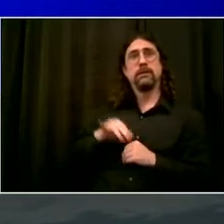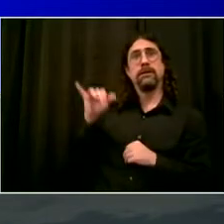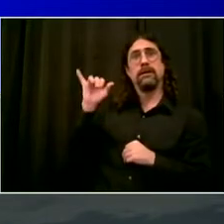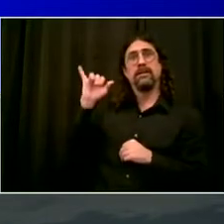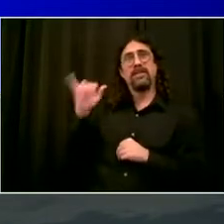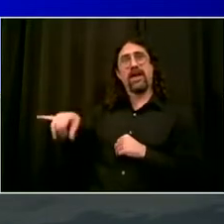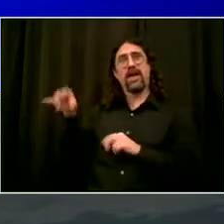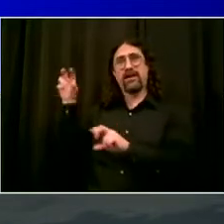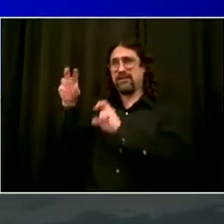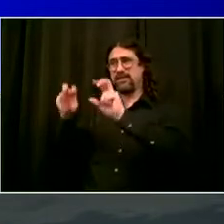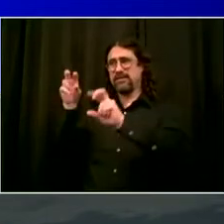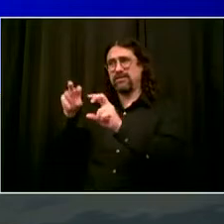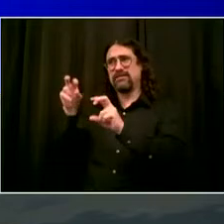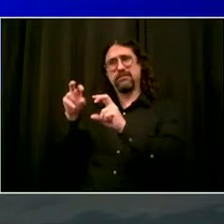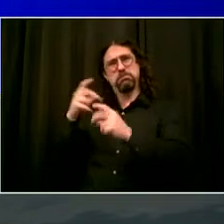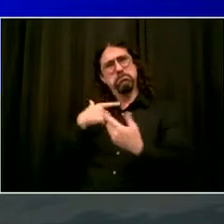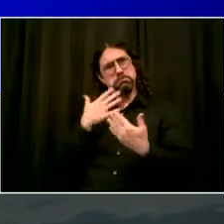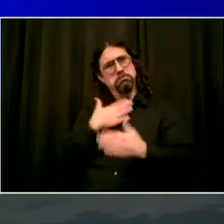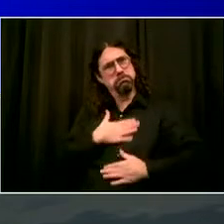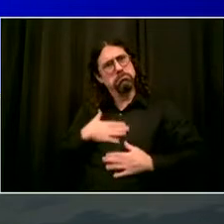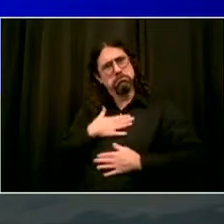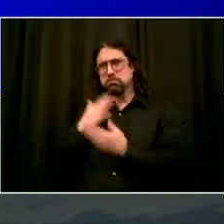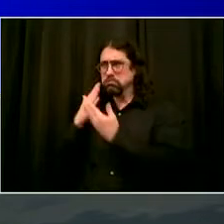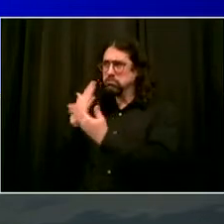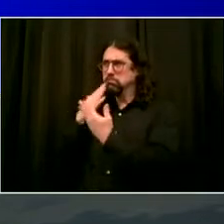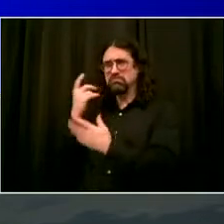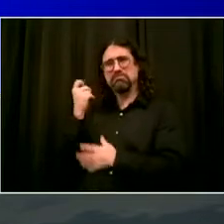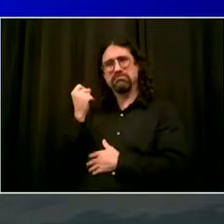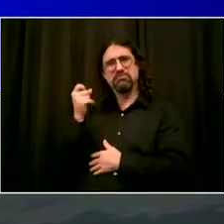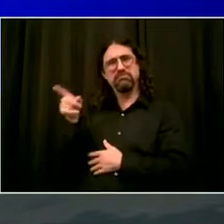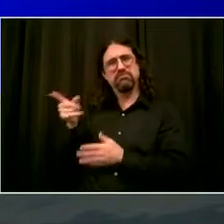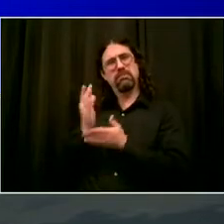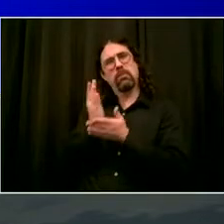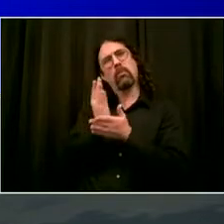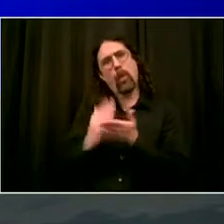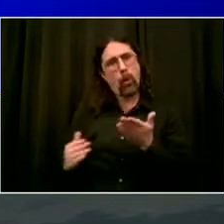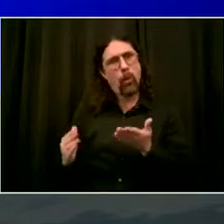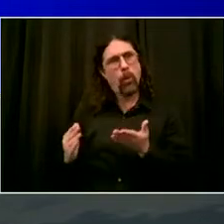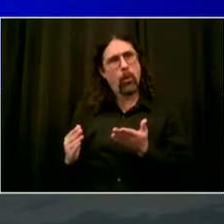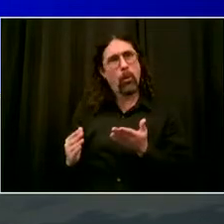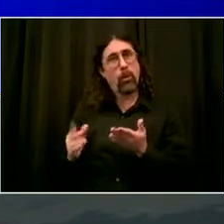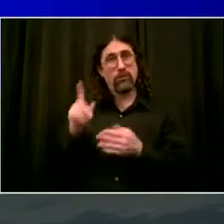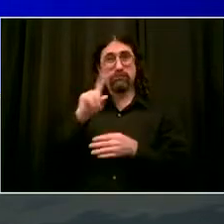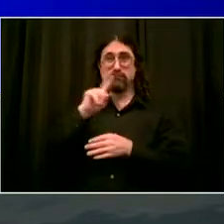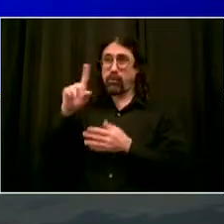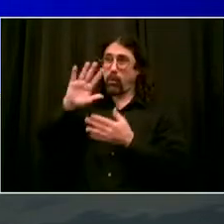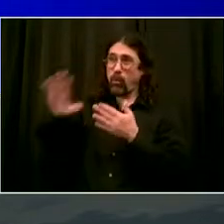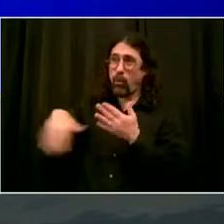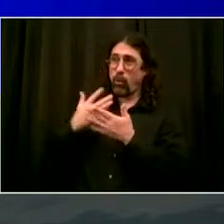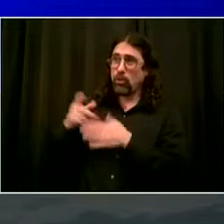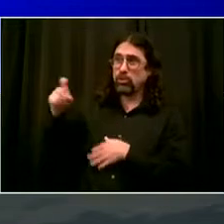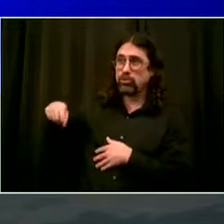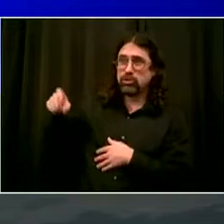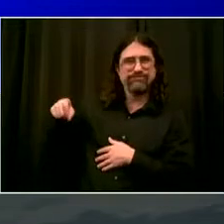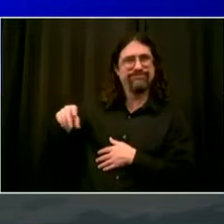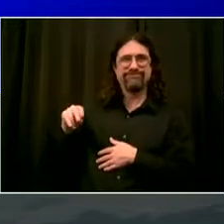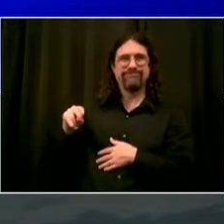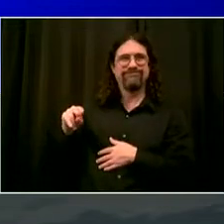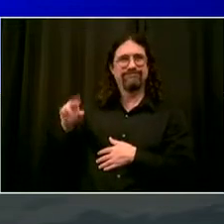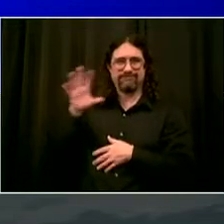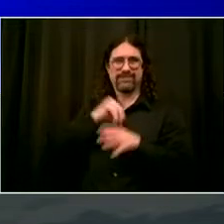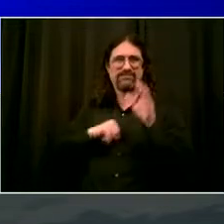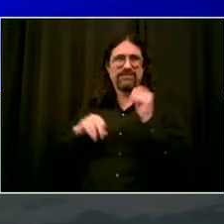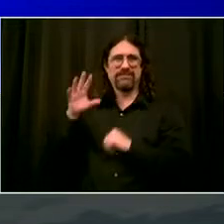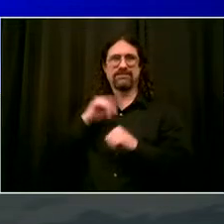now an almost $4 billion Gap looming $4 billion now but of